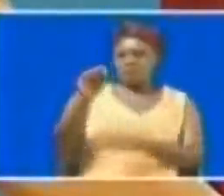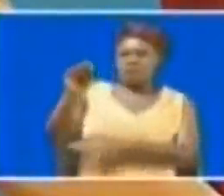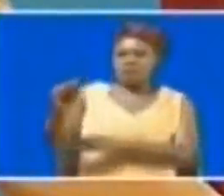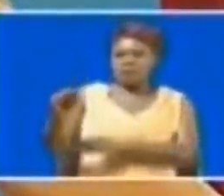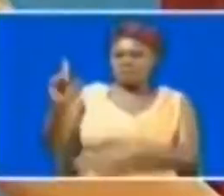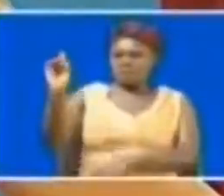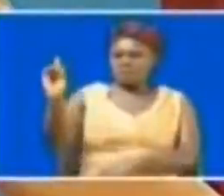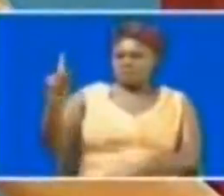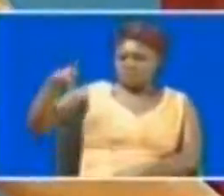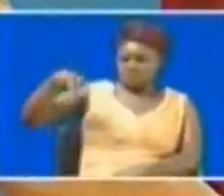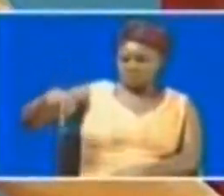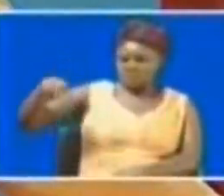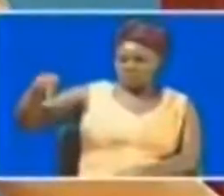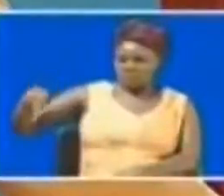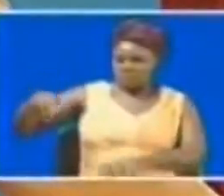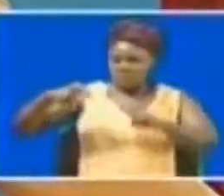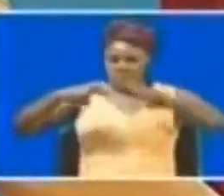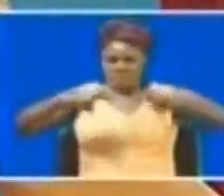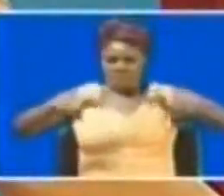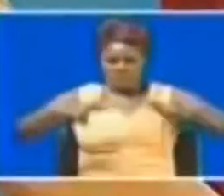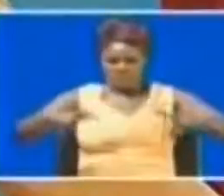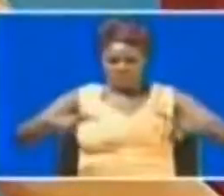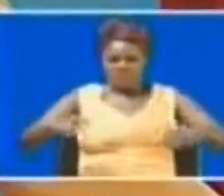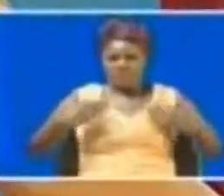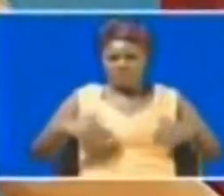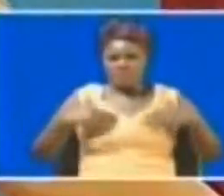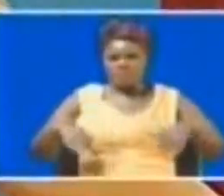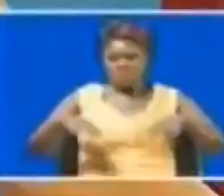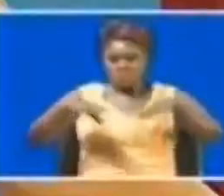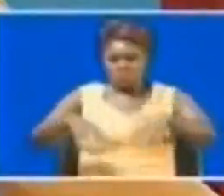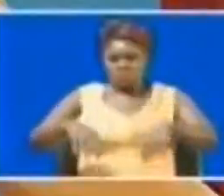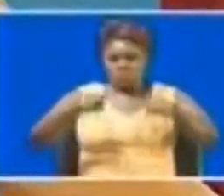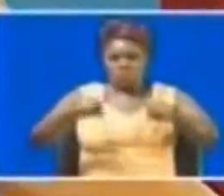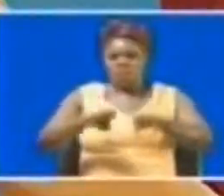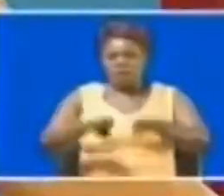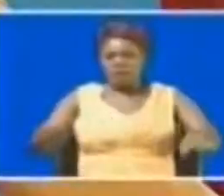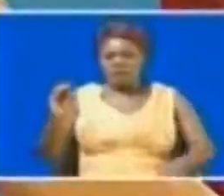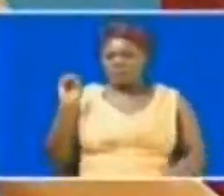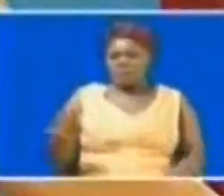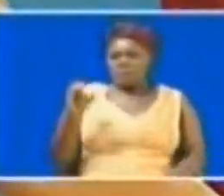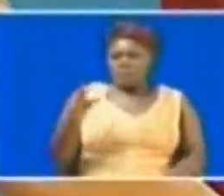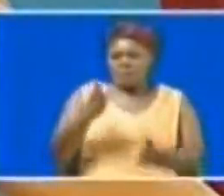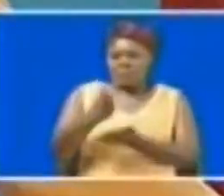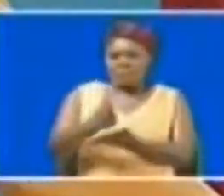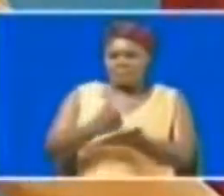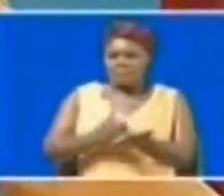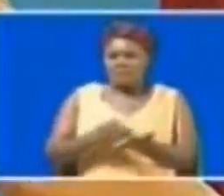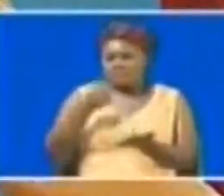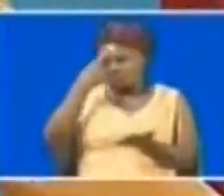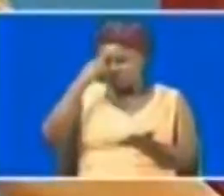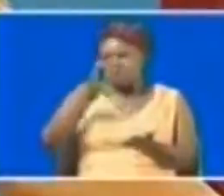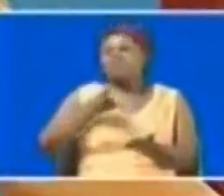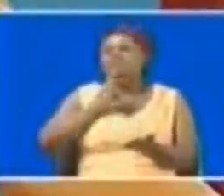the Director of Public Prosecution to investigate those behind reclamation of Kibarani dump site and parts of the Indian